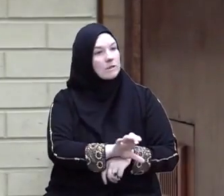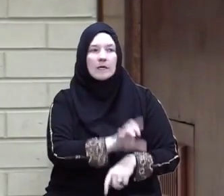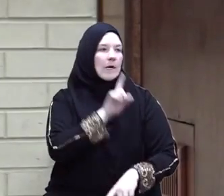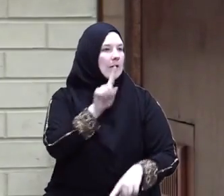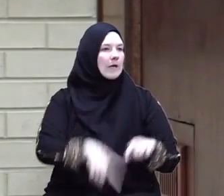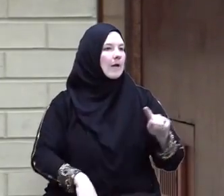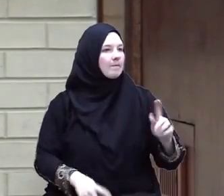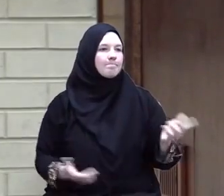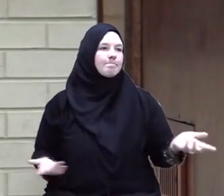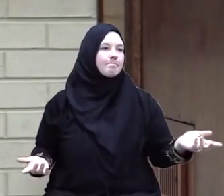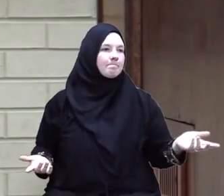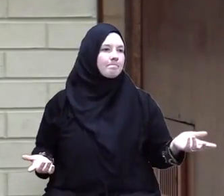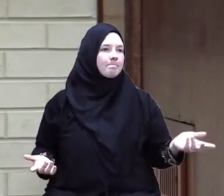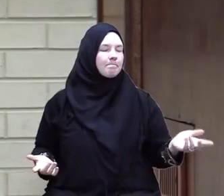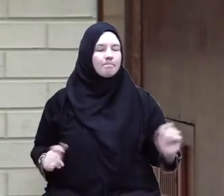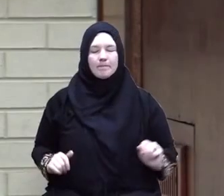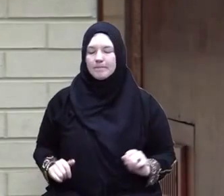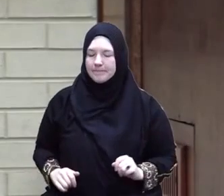fourth option.